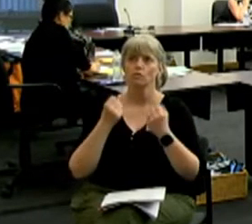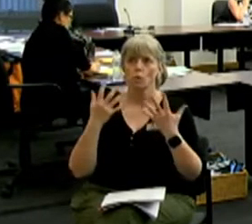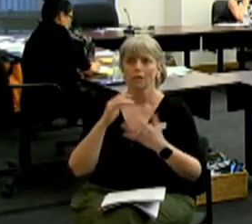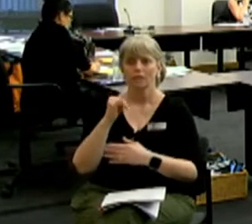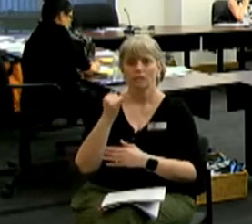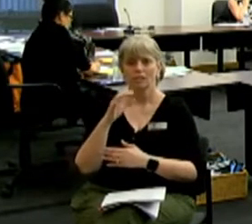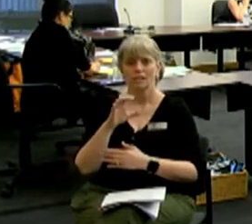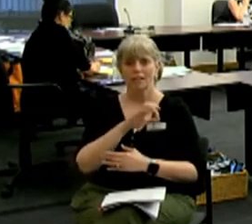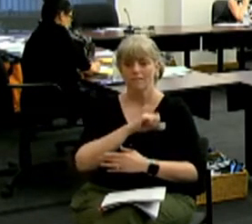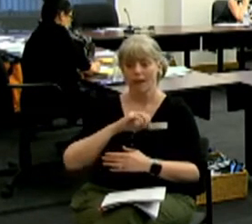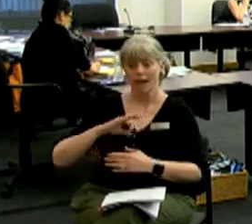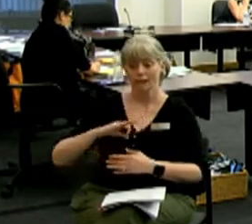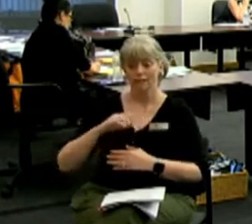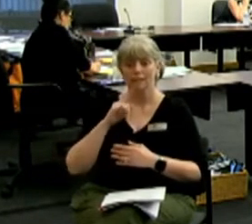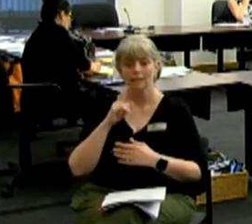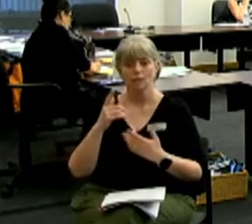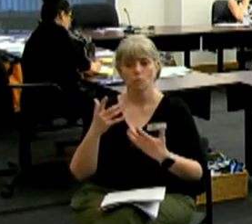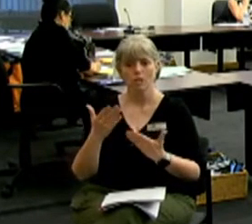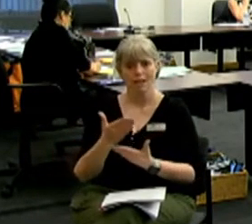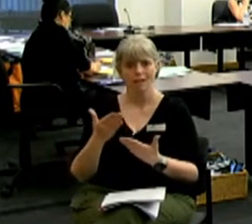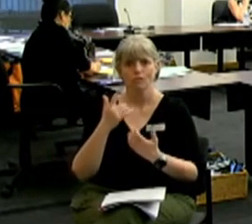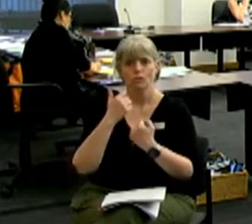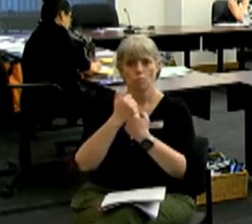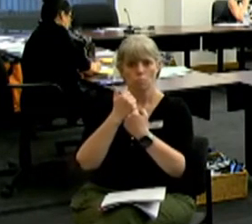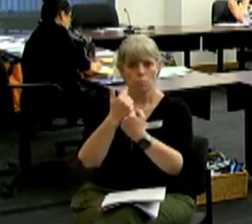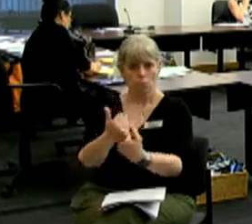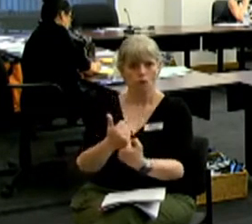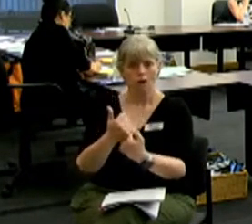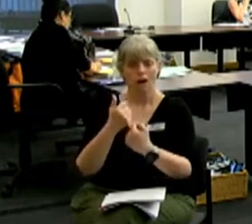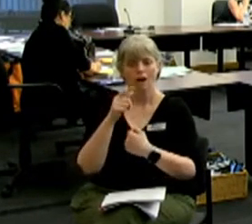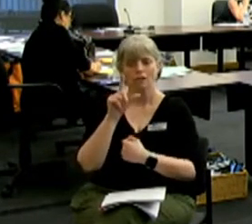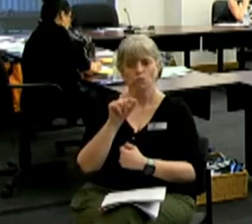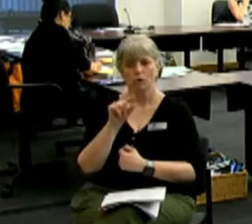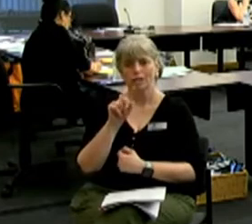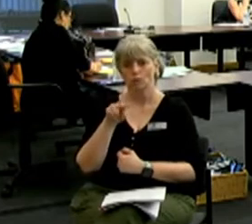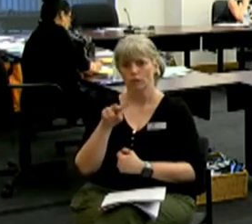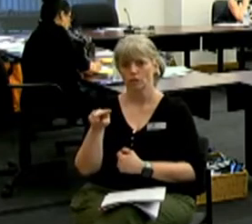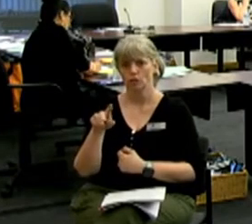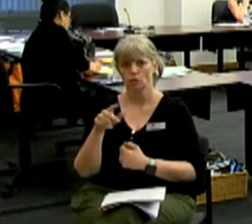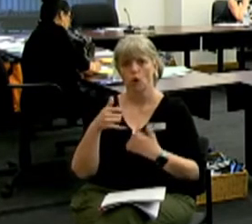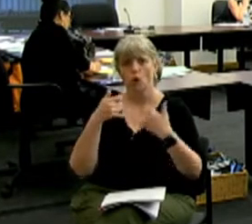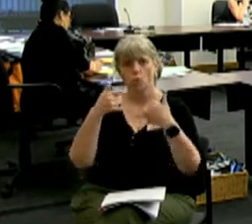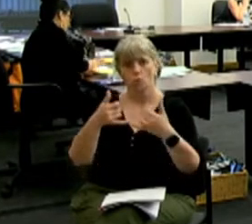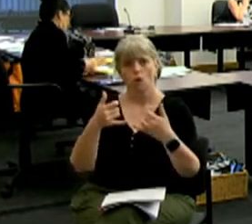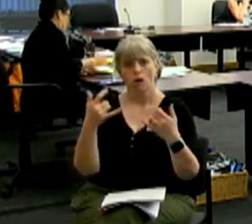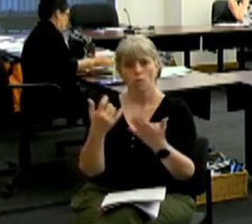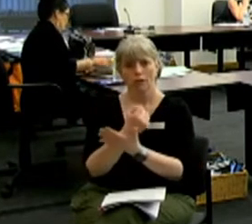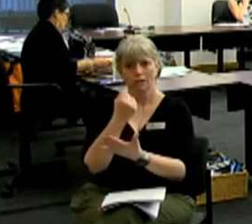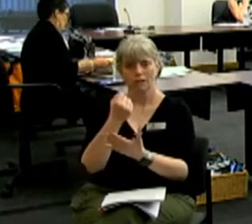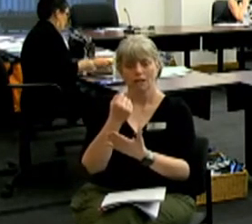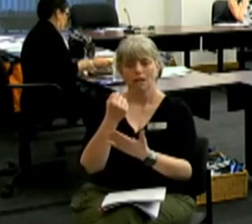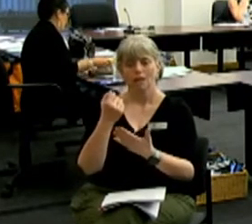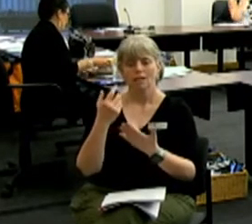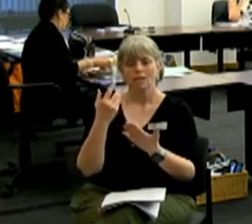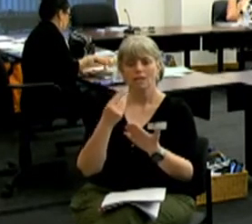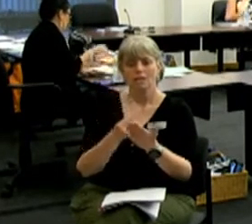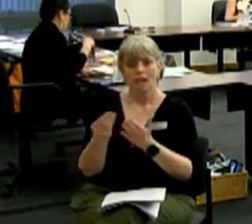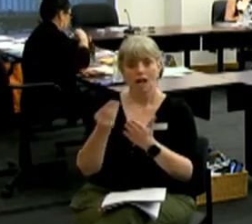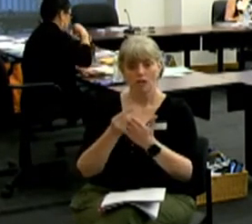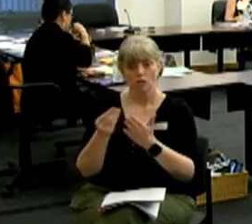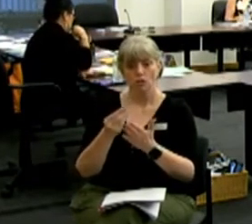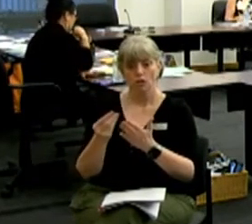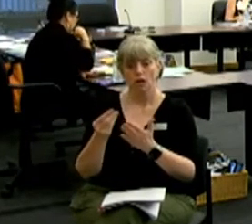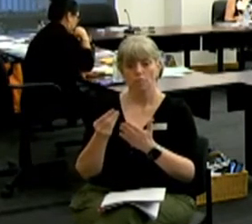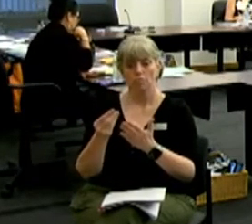many JJC faculty that were there to support our 2022 award winners. The scholarship application